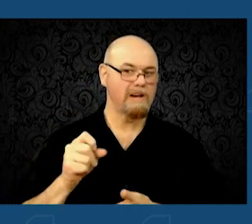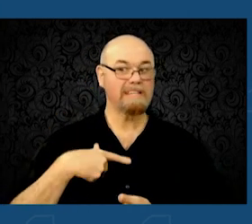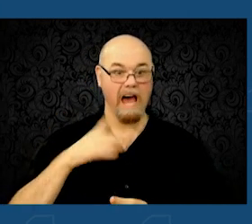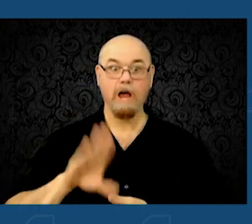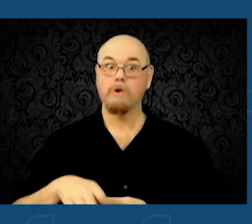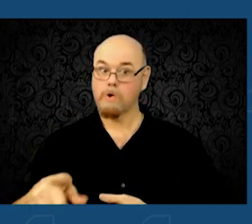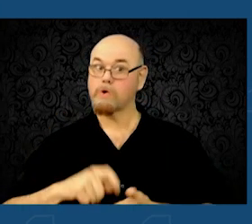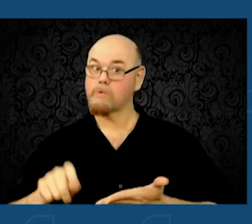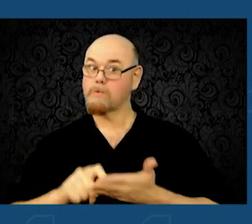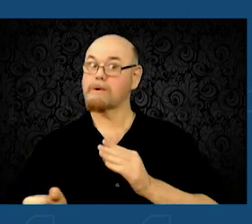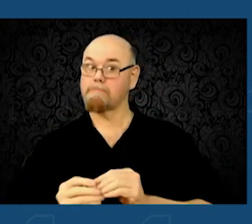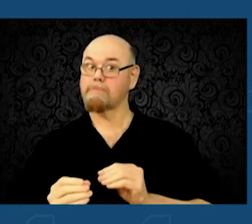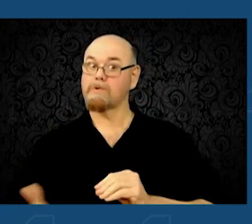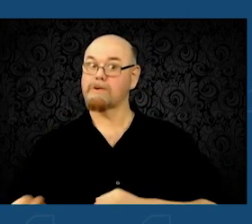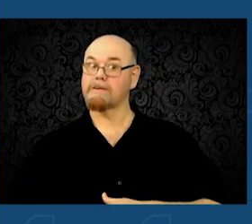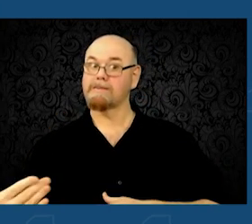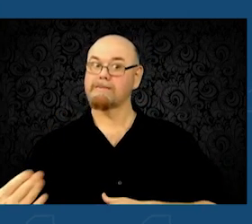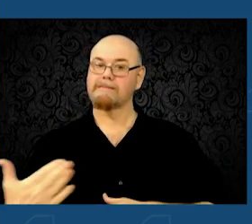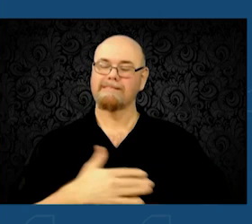much.